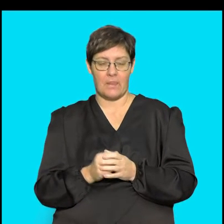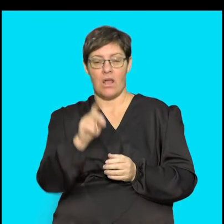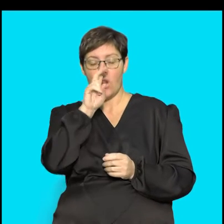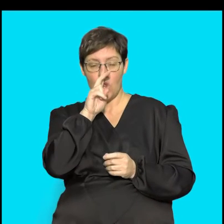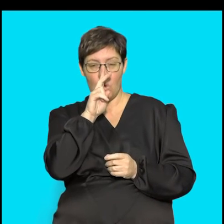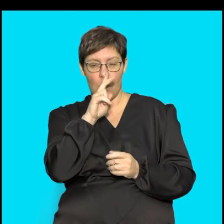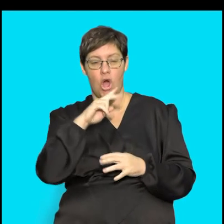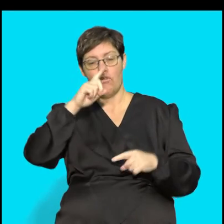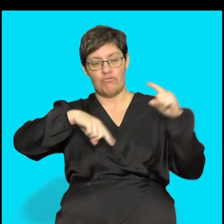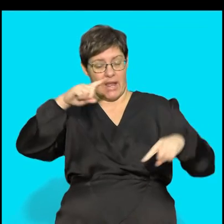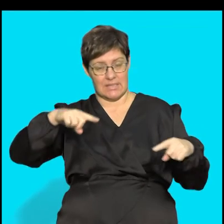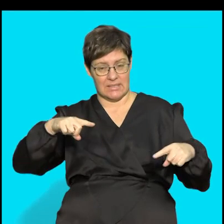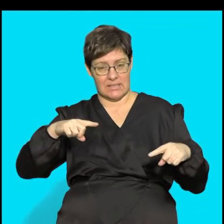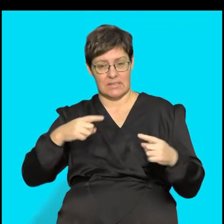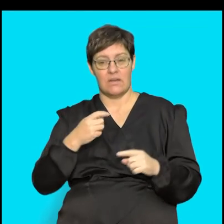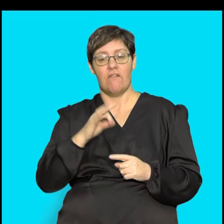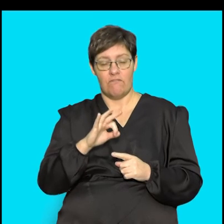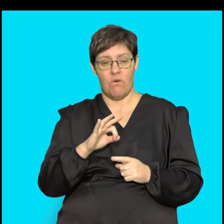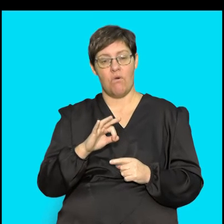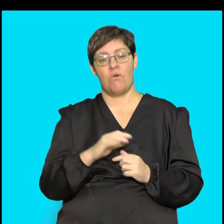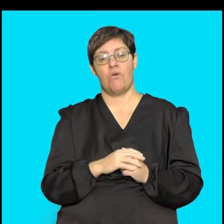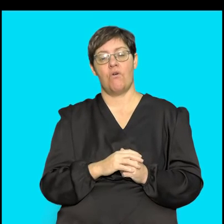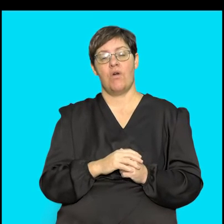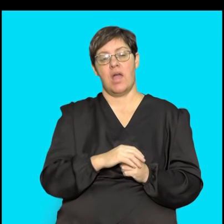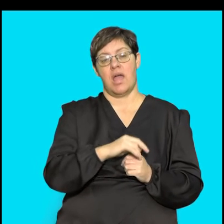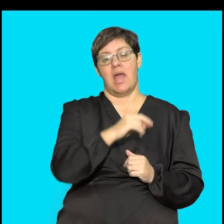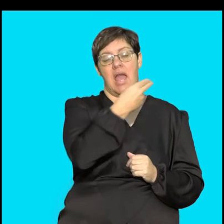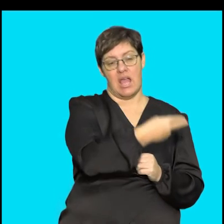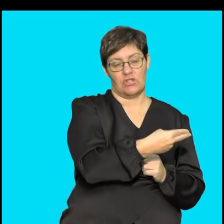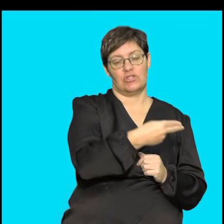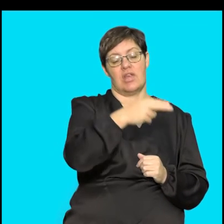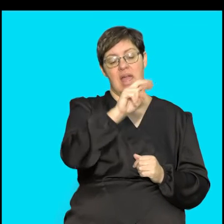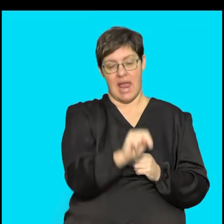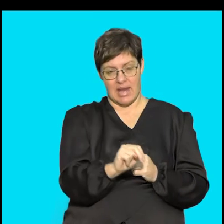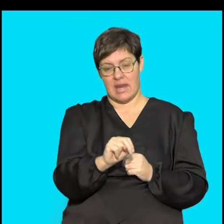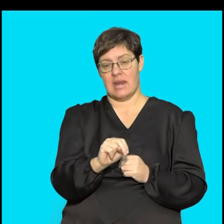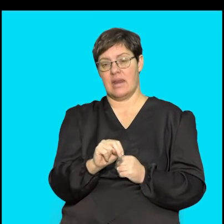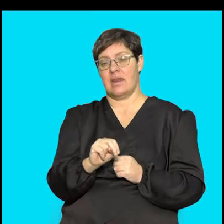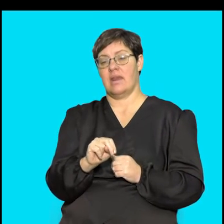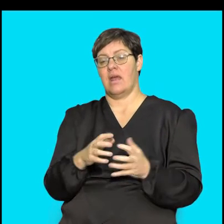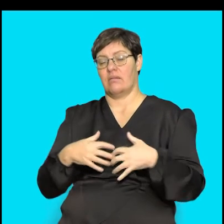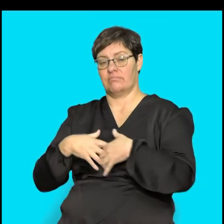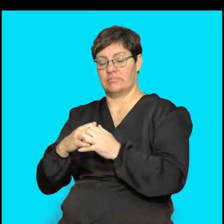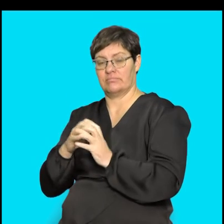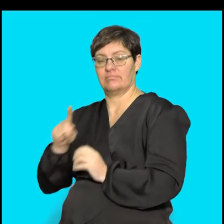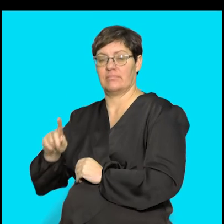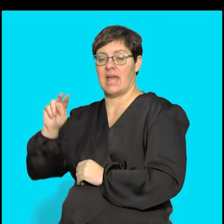When we look at the rate of the reaction for nitrogen, hydrogen, and the